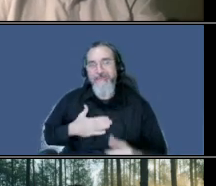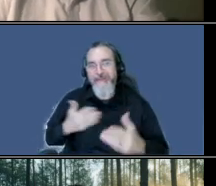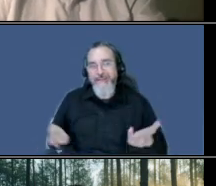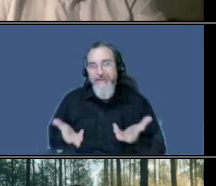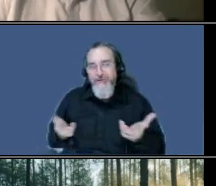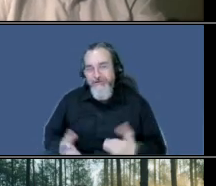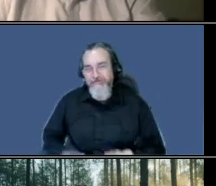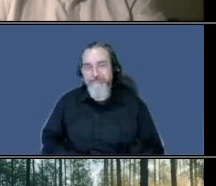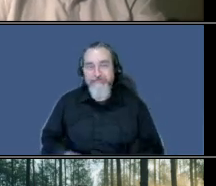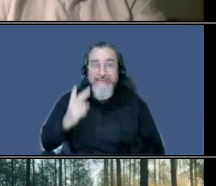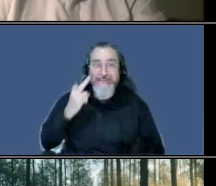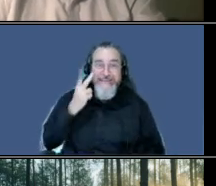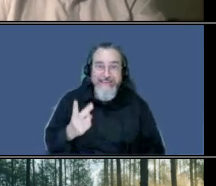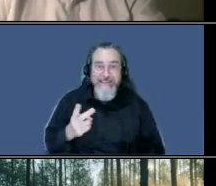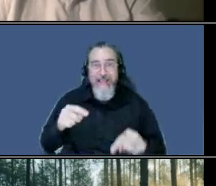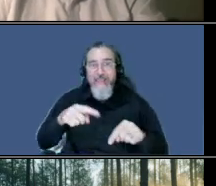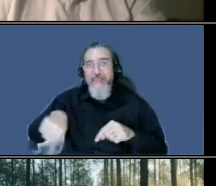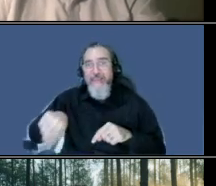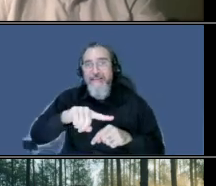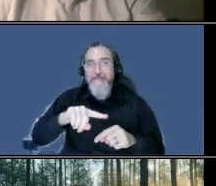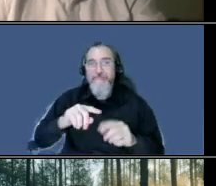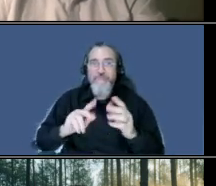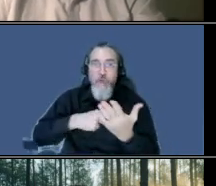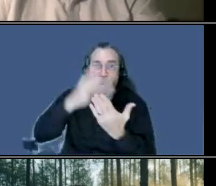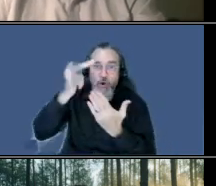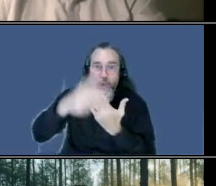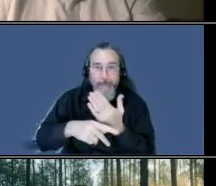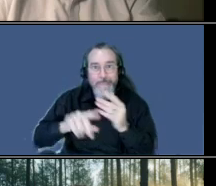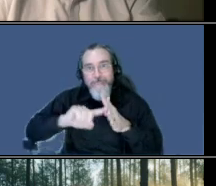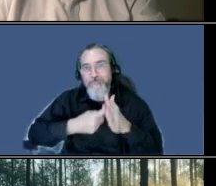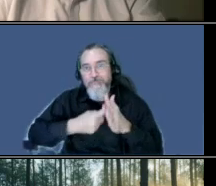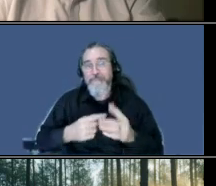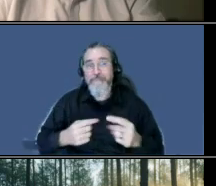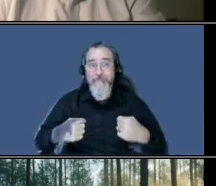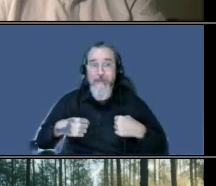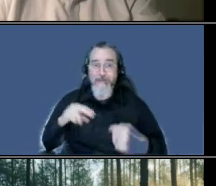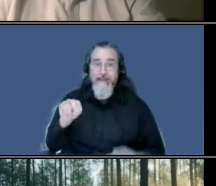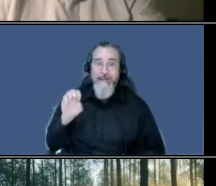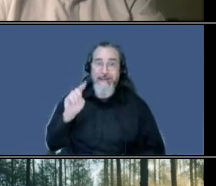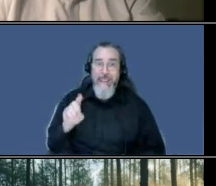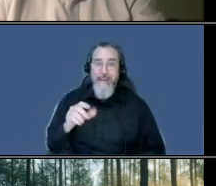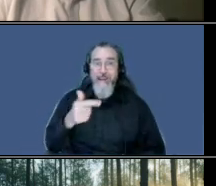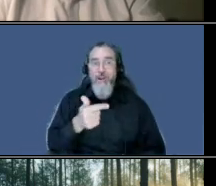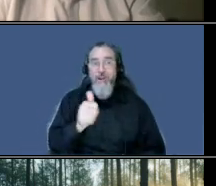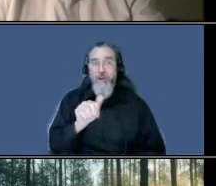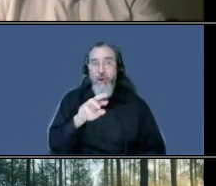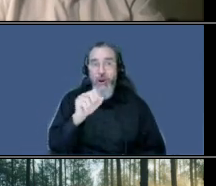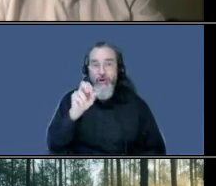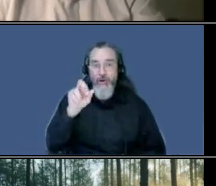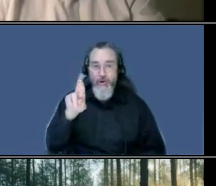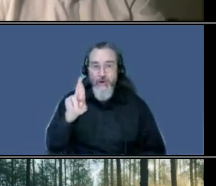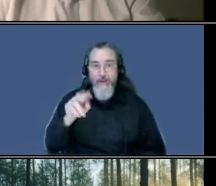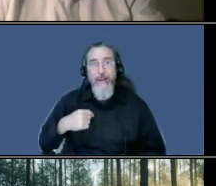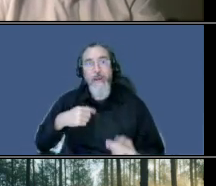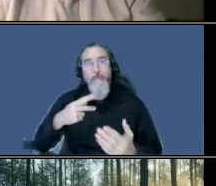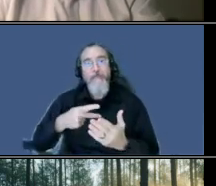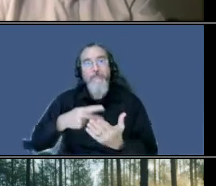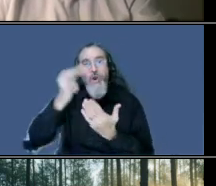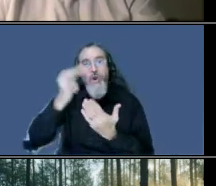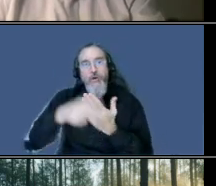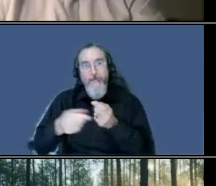these programs. I am Ned Gardner, and I'm a program manager in the Climate Program Office for